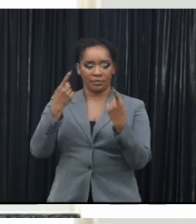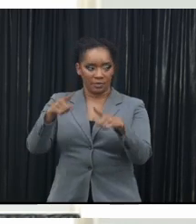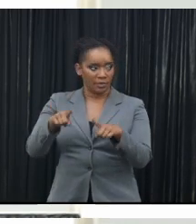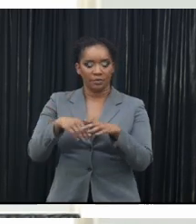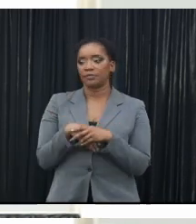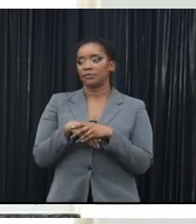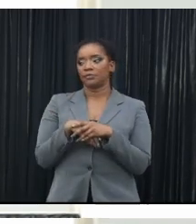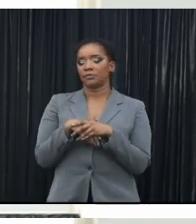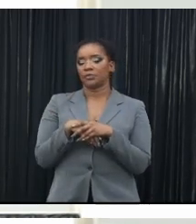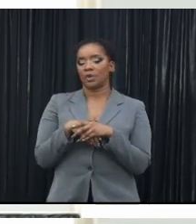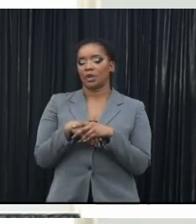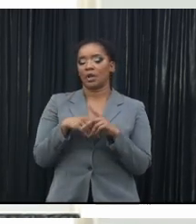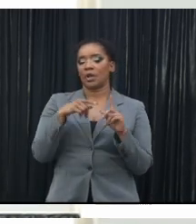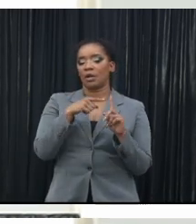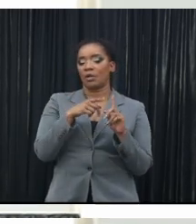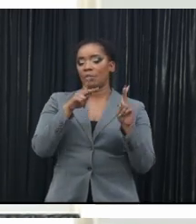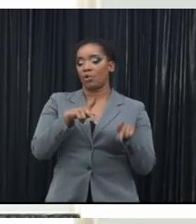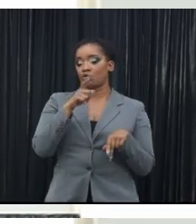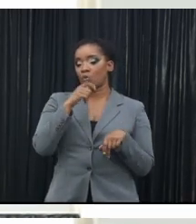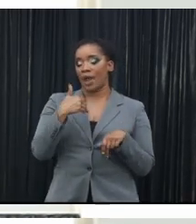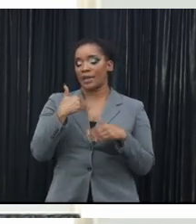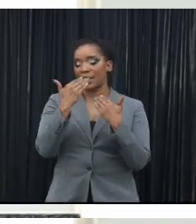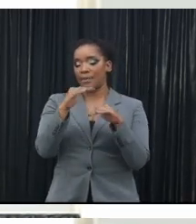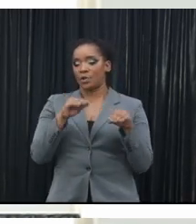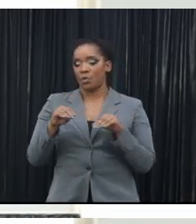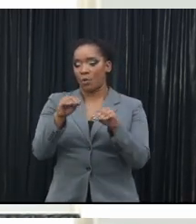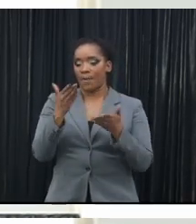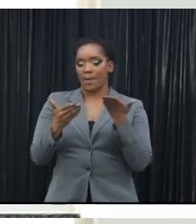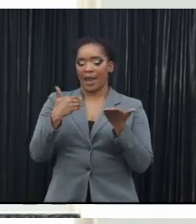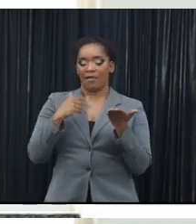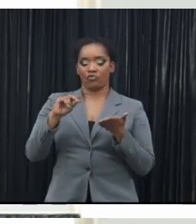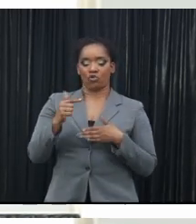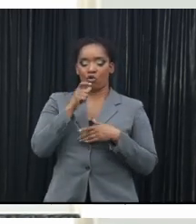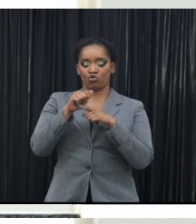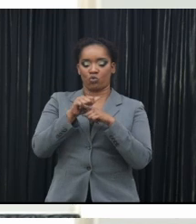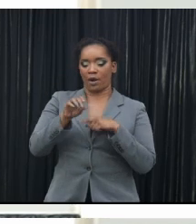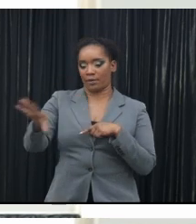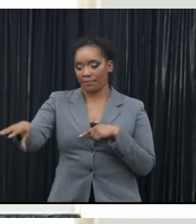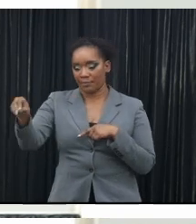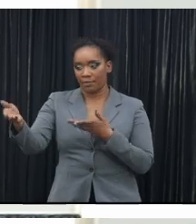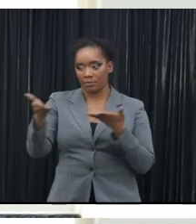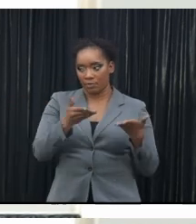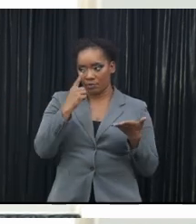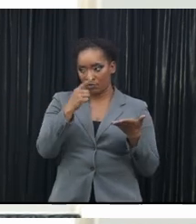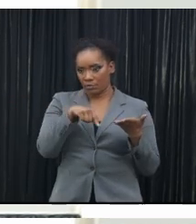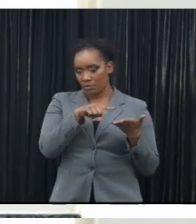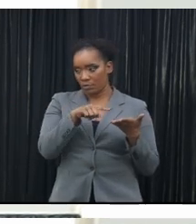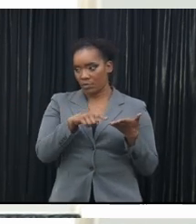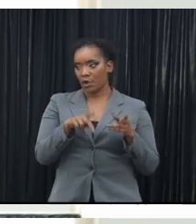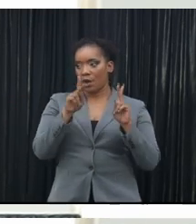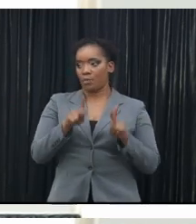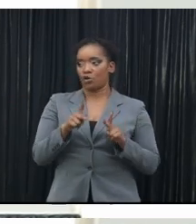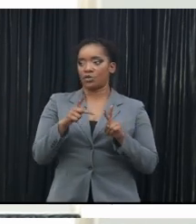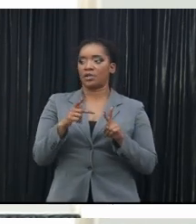has limited mobility may have a dog that is trained to retrieve objects for him. A person with depression may have a dog that